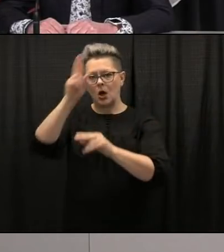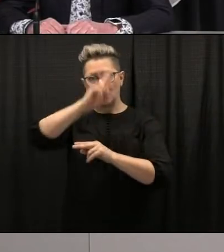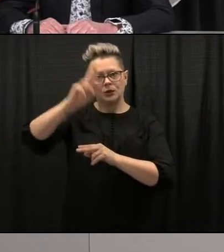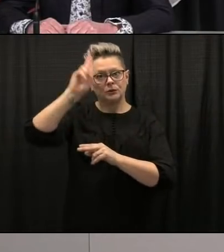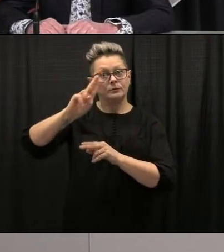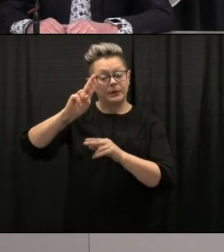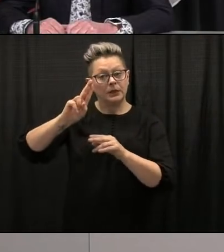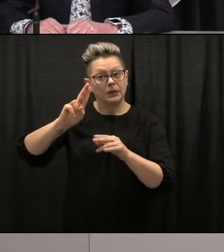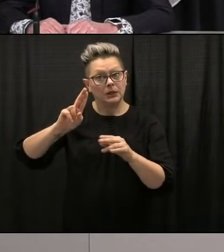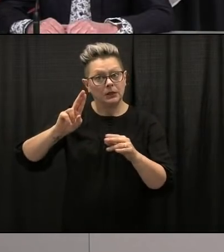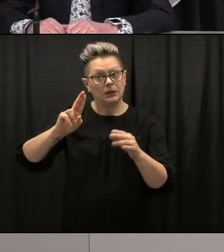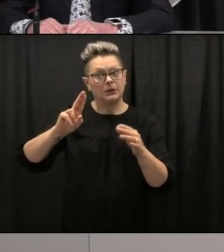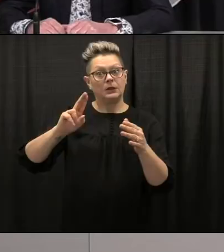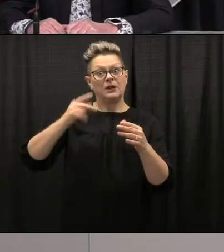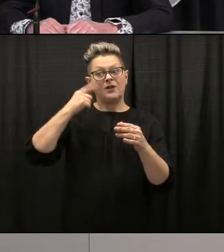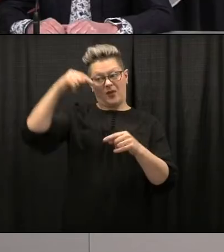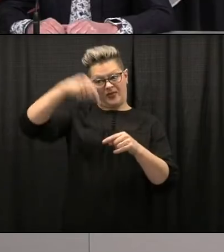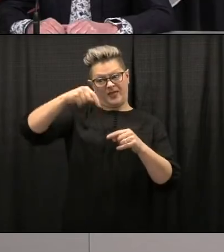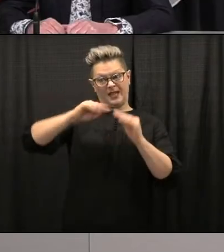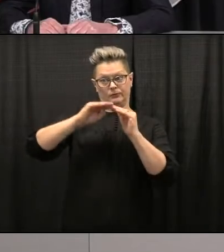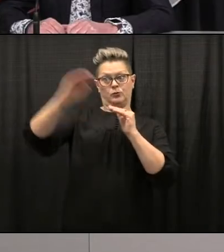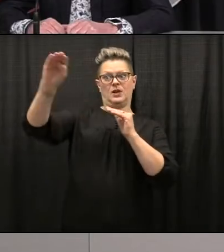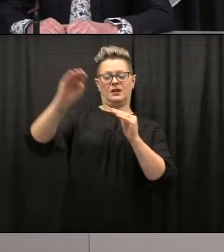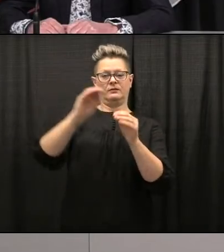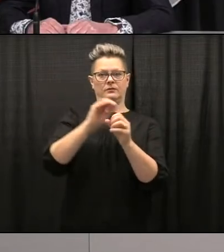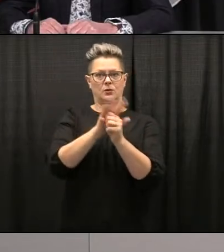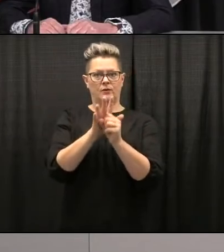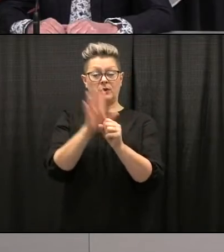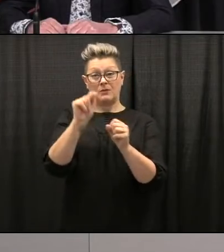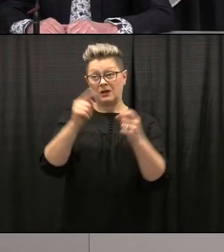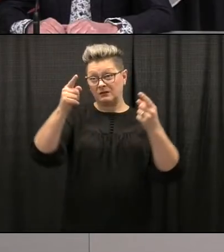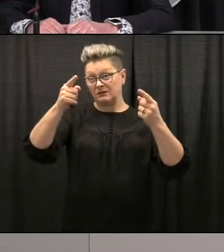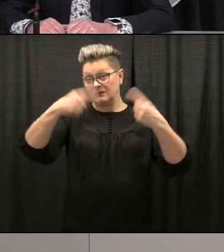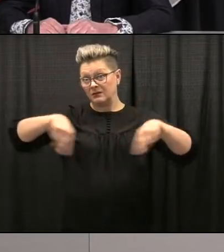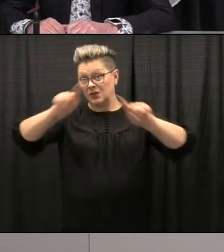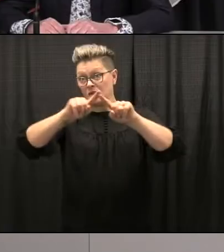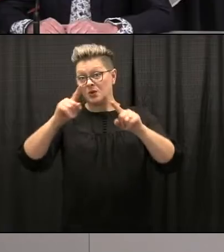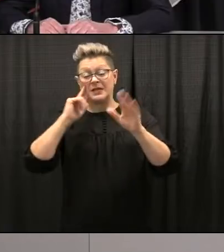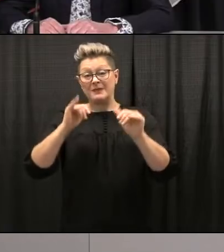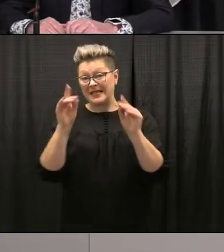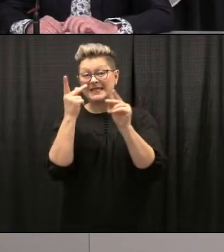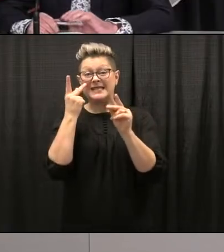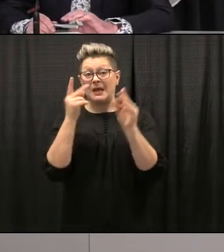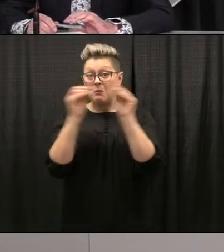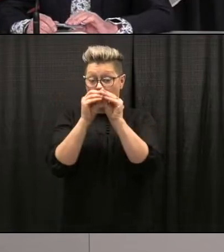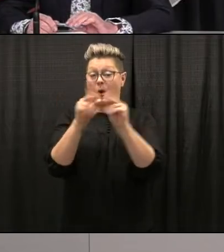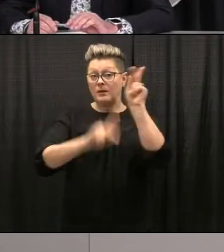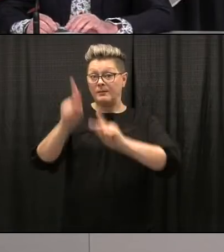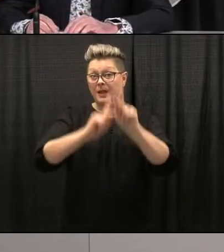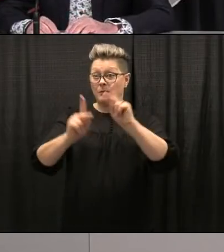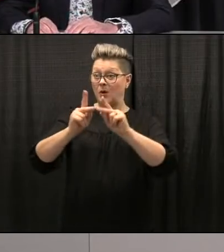those projections still hold up, or is the province expecting to see more people in hospital?